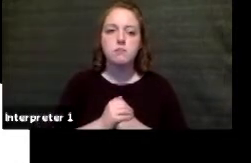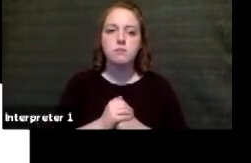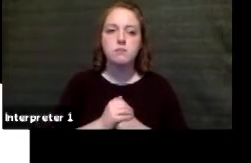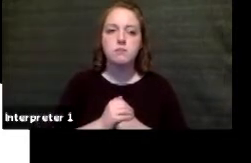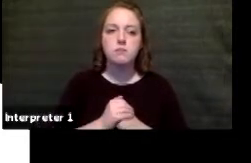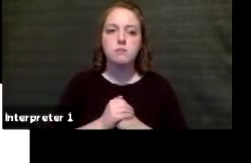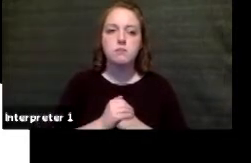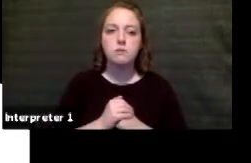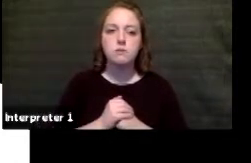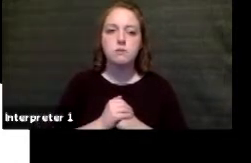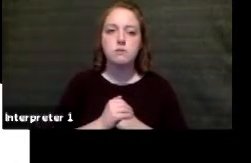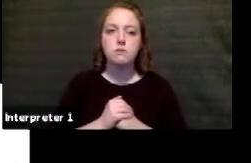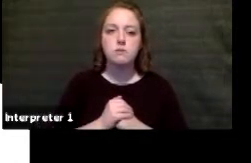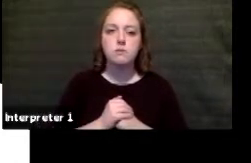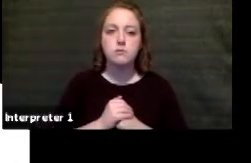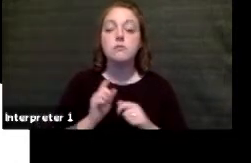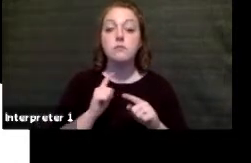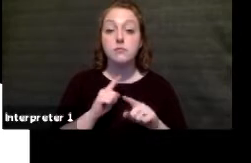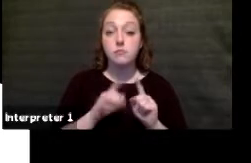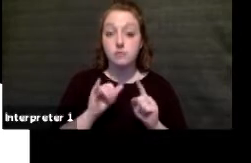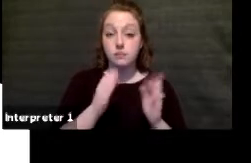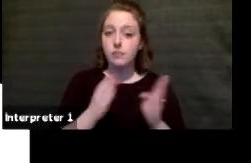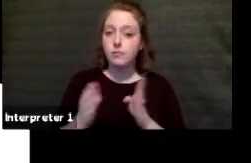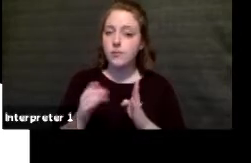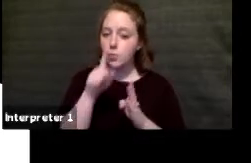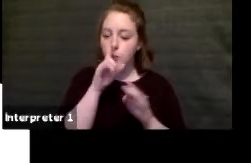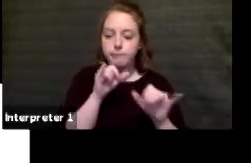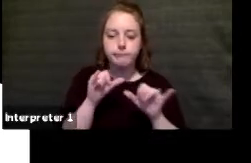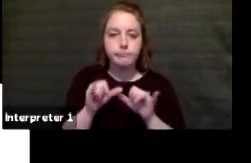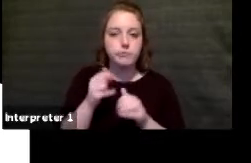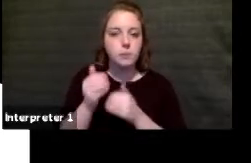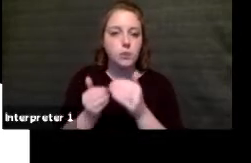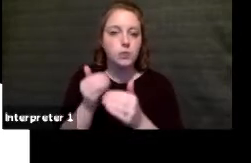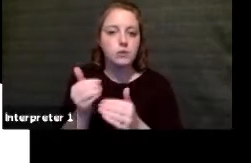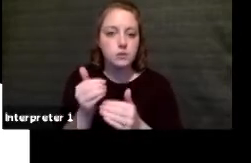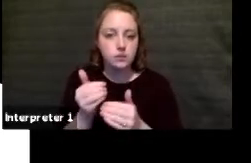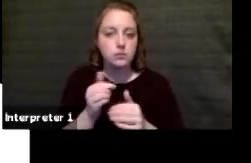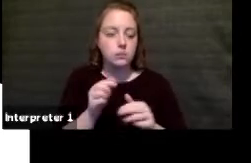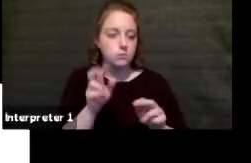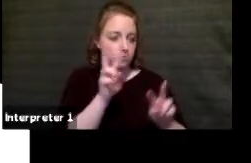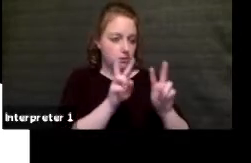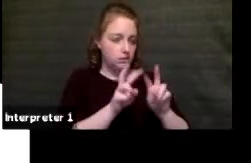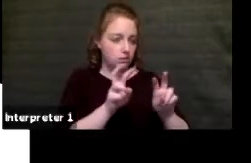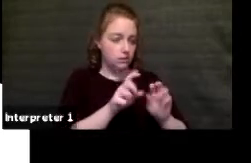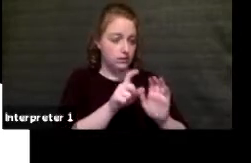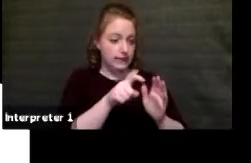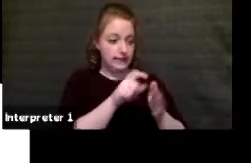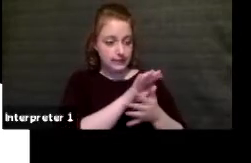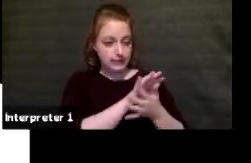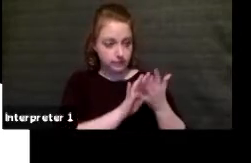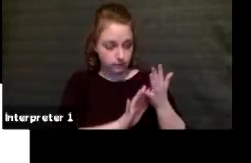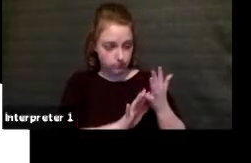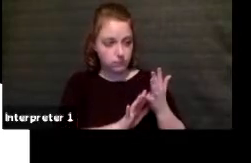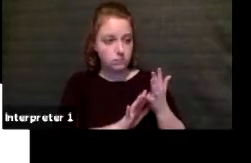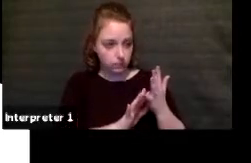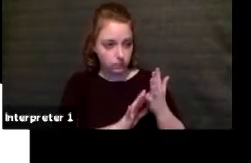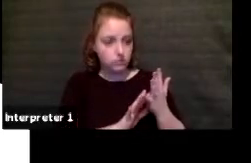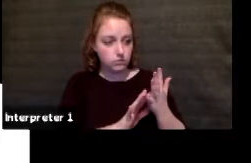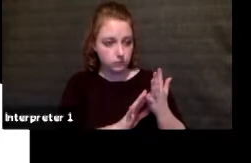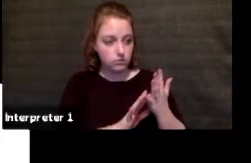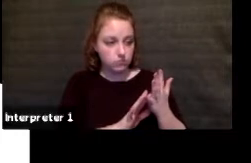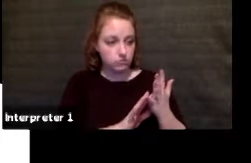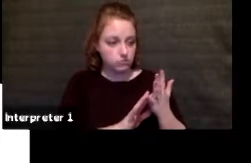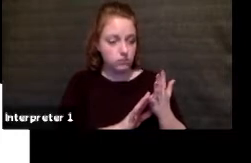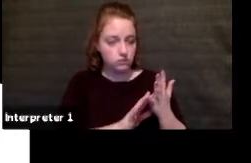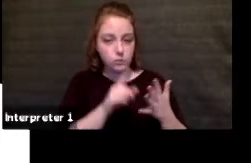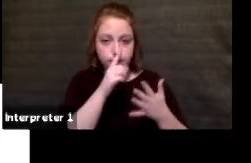very similar process here that identified the needs across the district and tried to identify the biggest